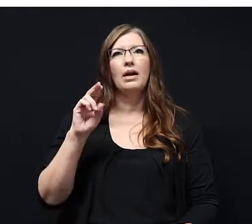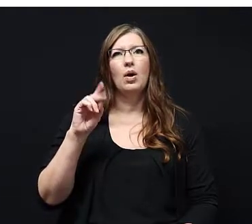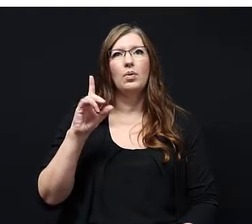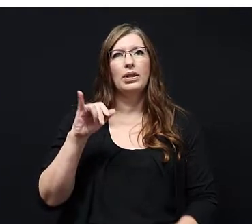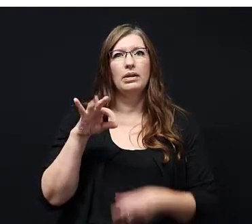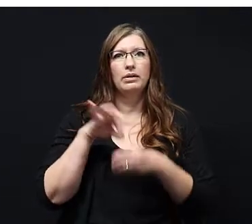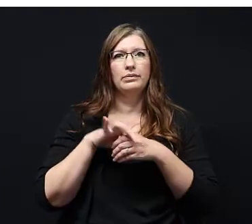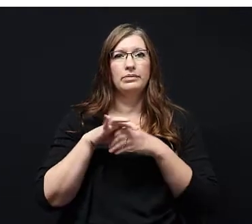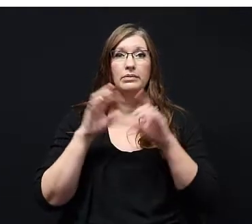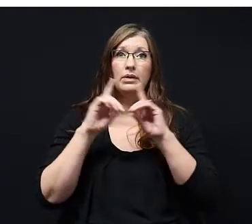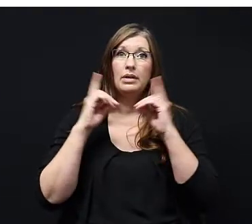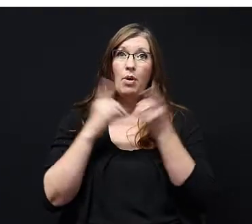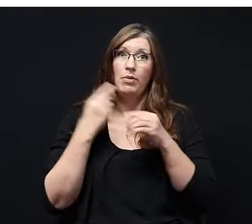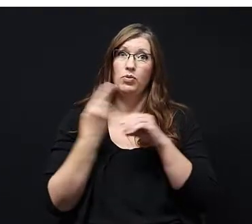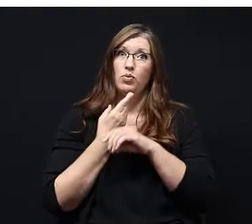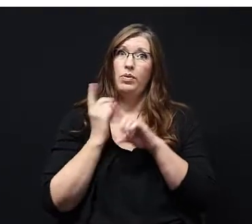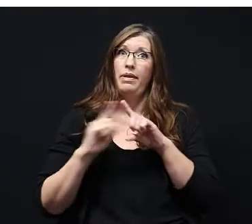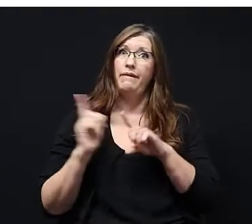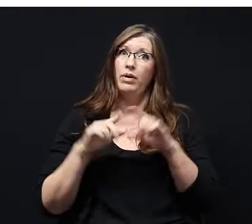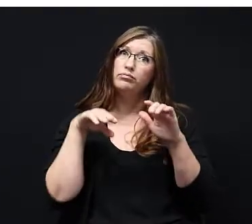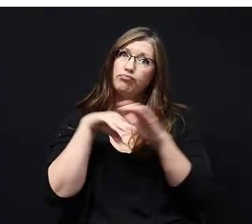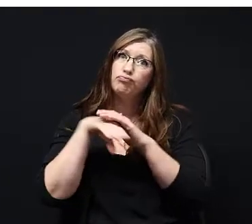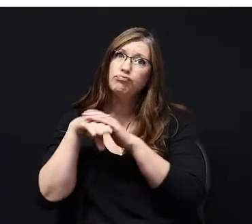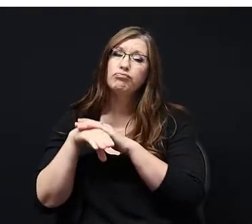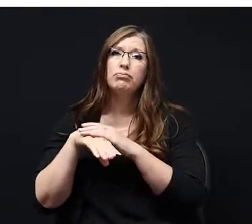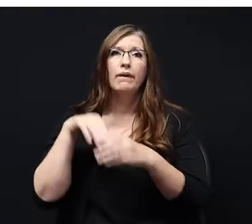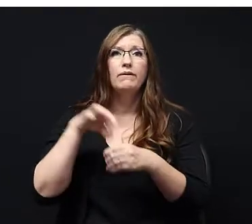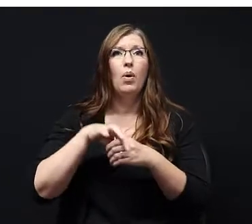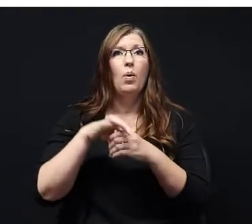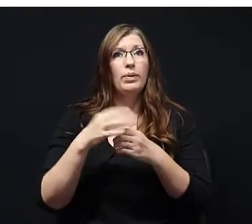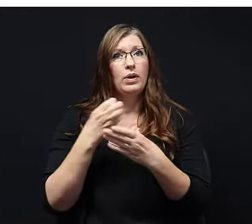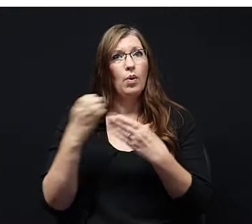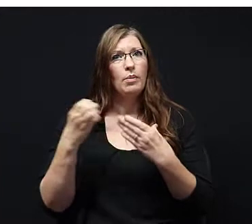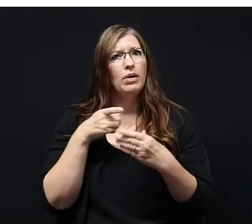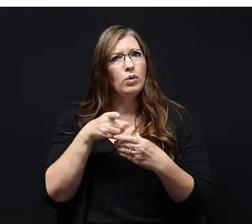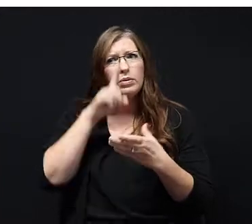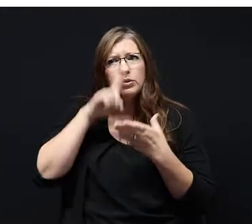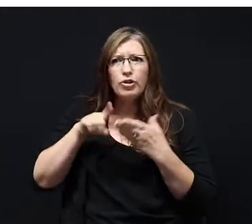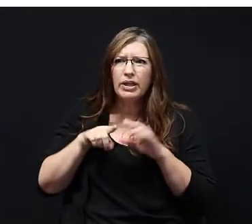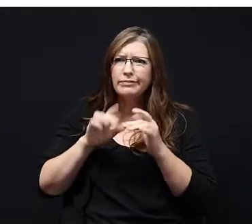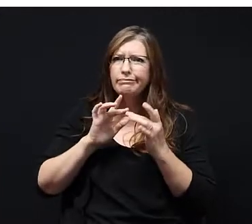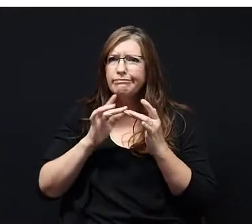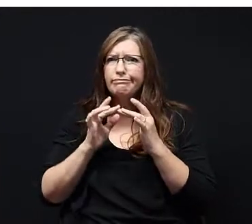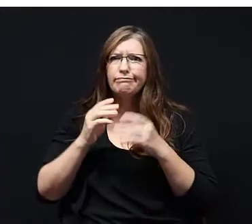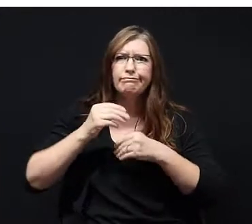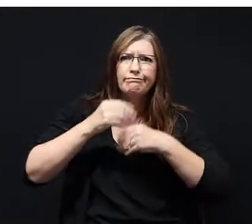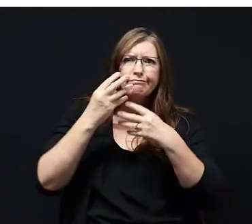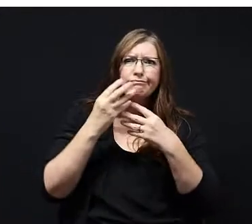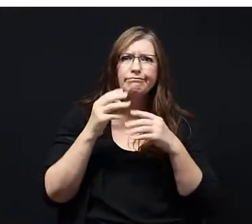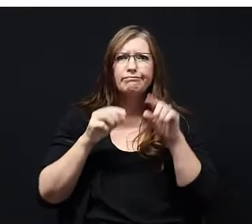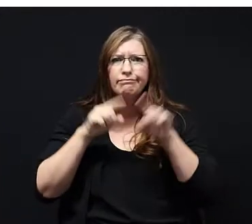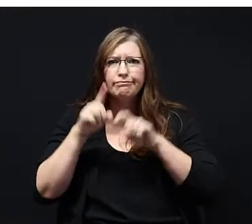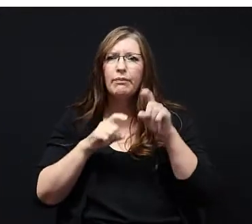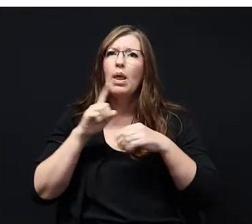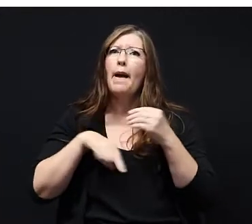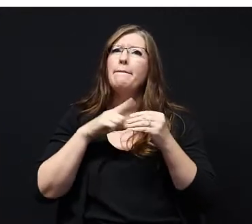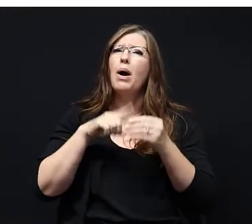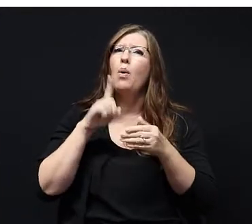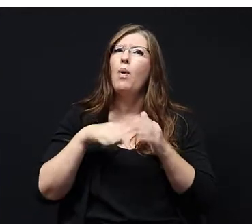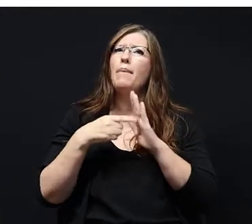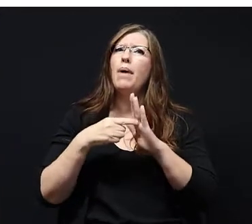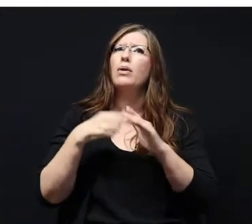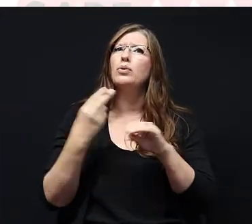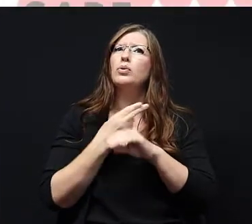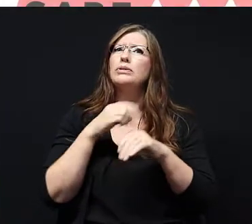County election departments use different accessible voting equipment. Please check with your county election officials for the voting equipment model used in